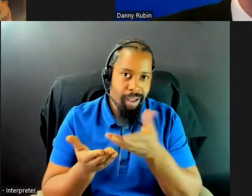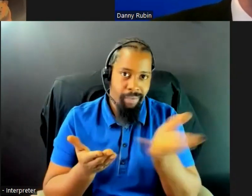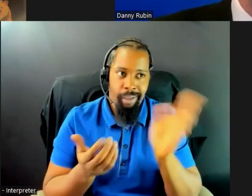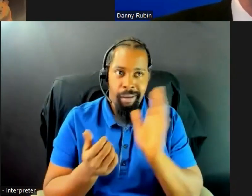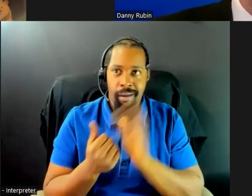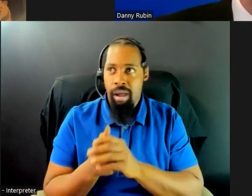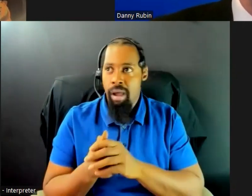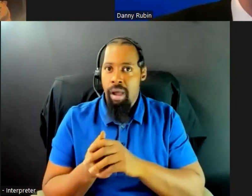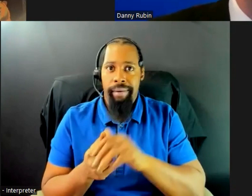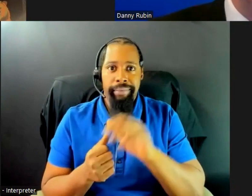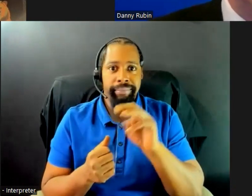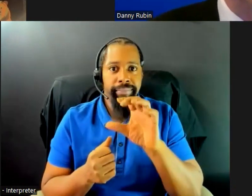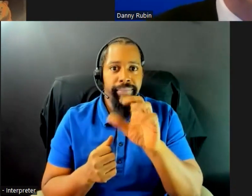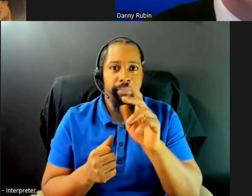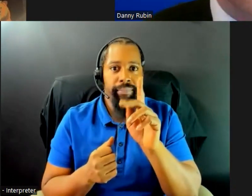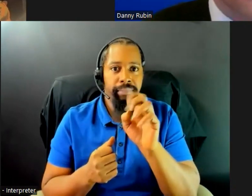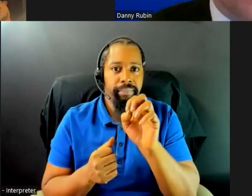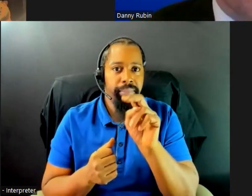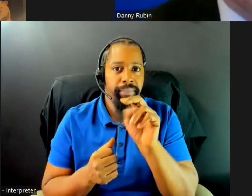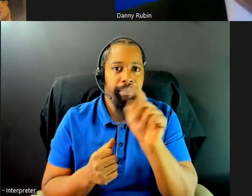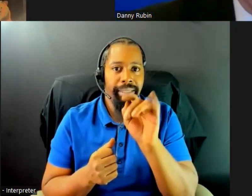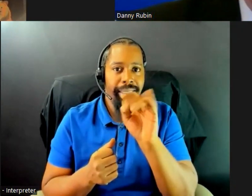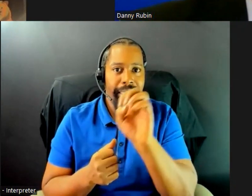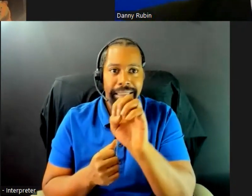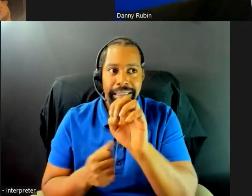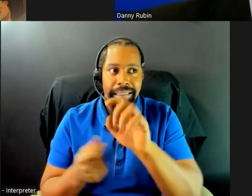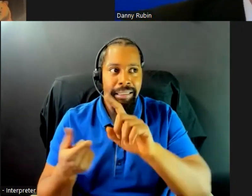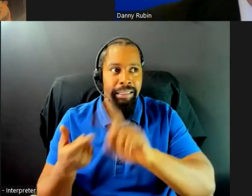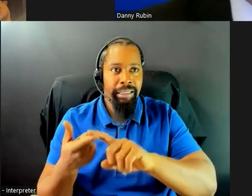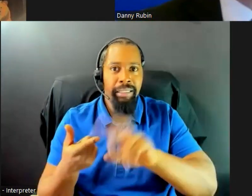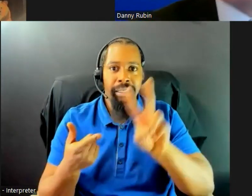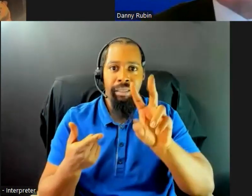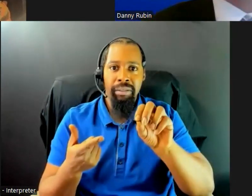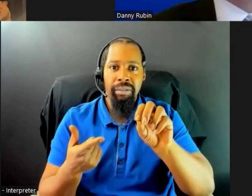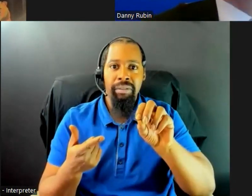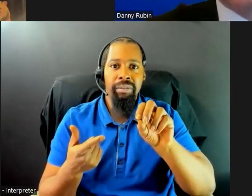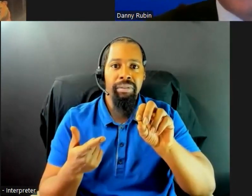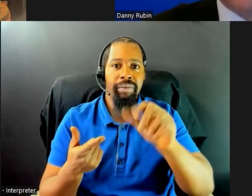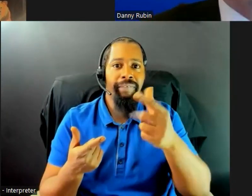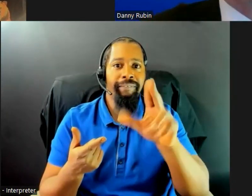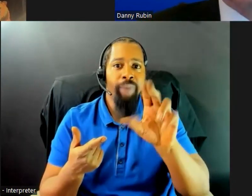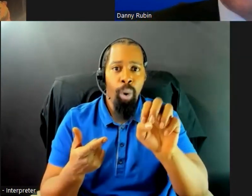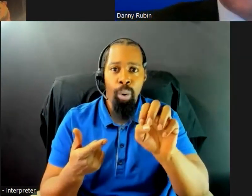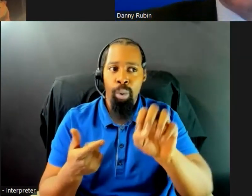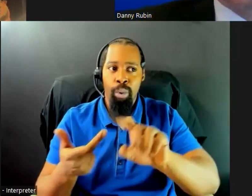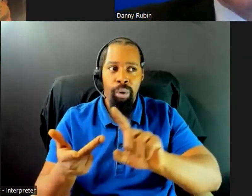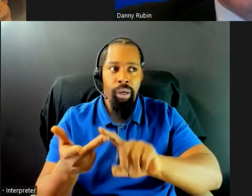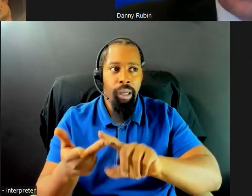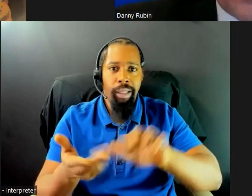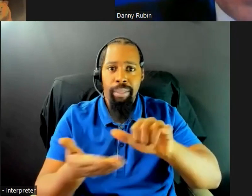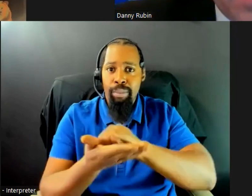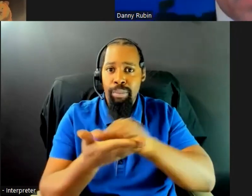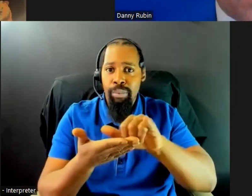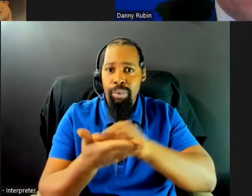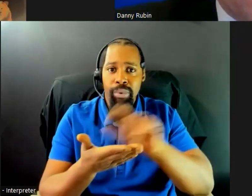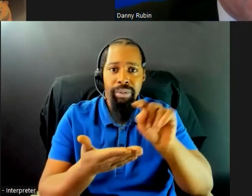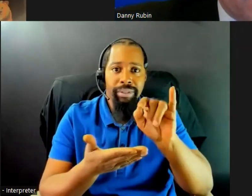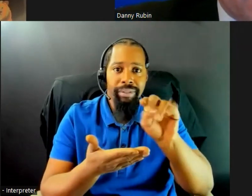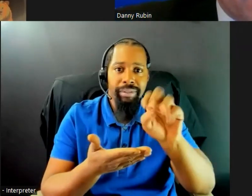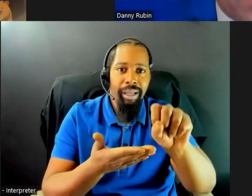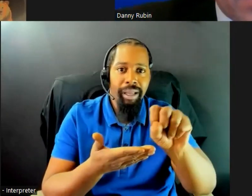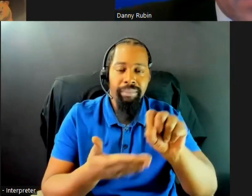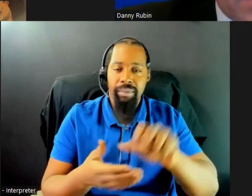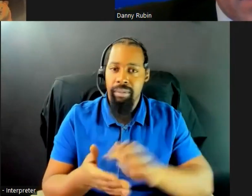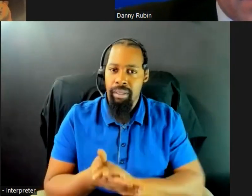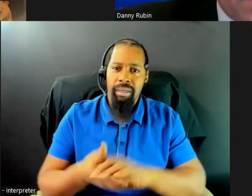Vogue or the New York Times. You learn a lot from it. Just gather all the information, make use of